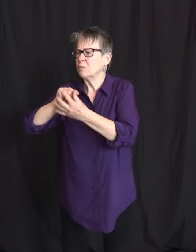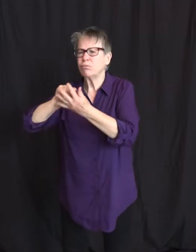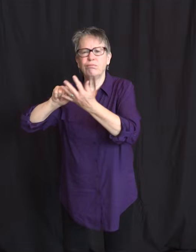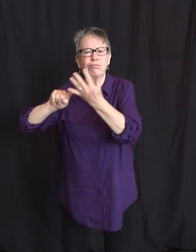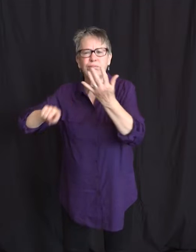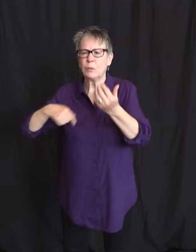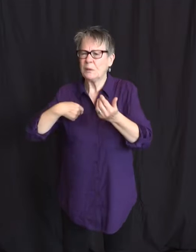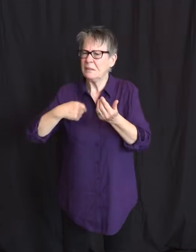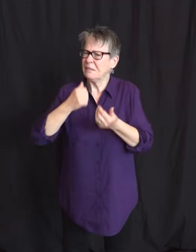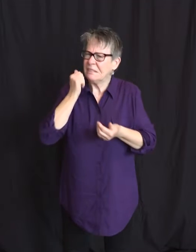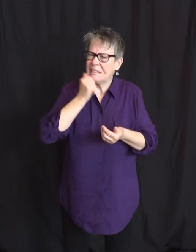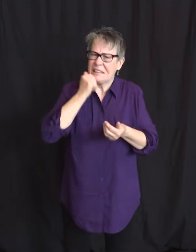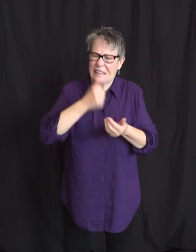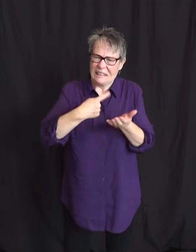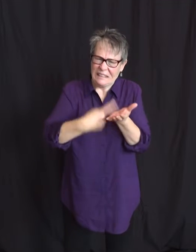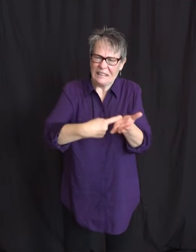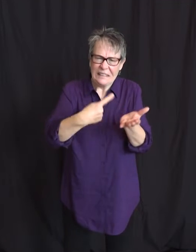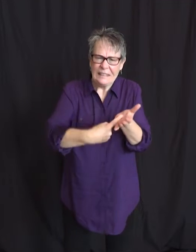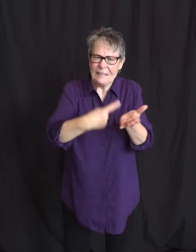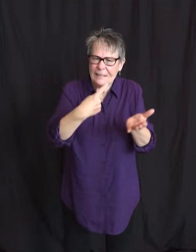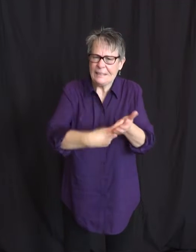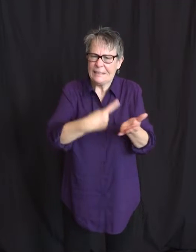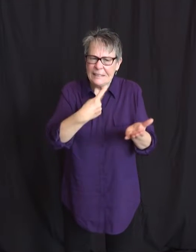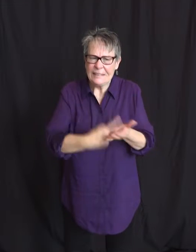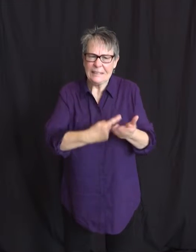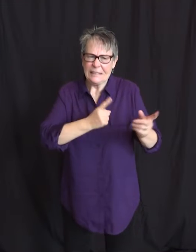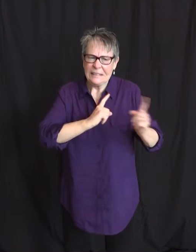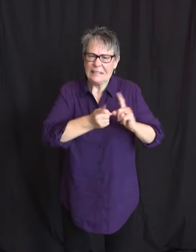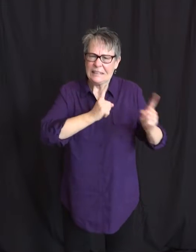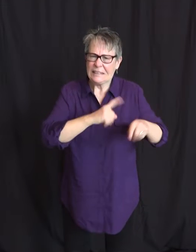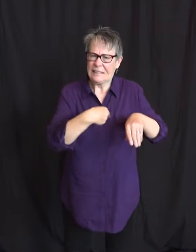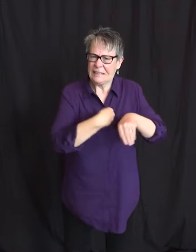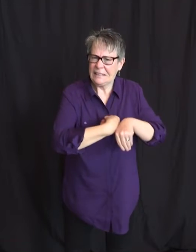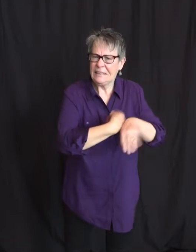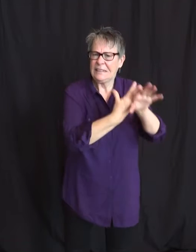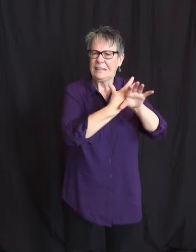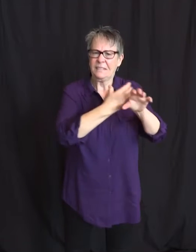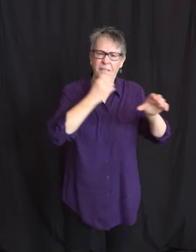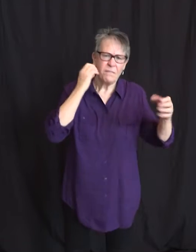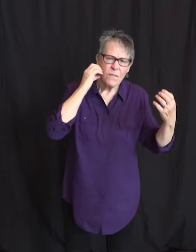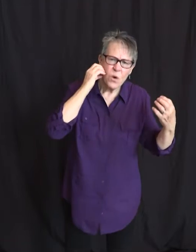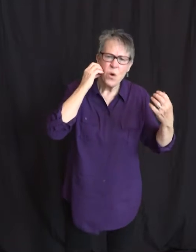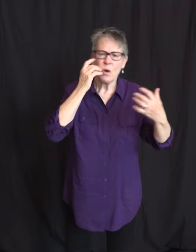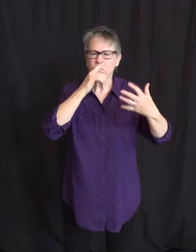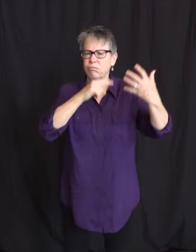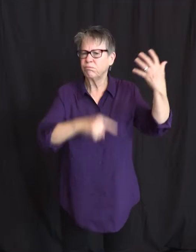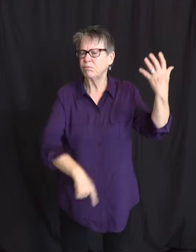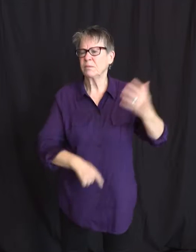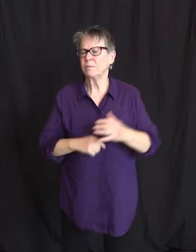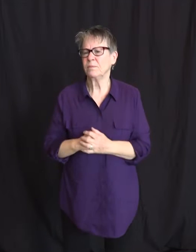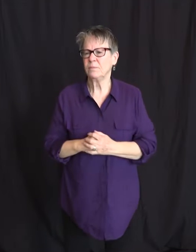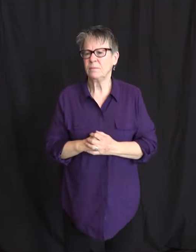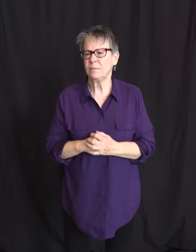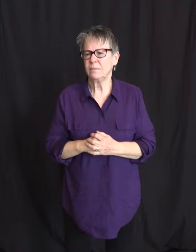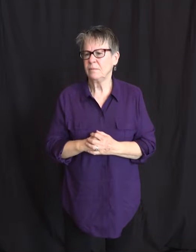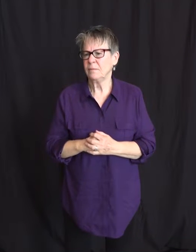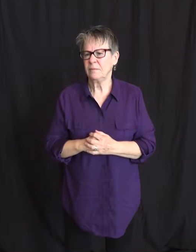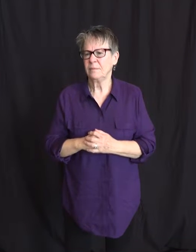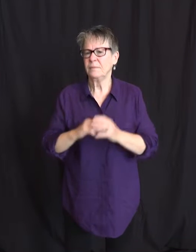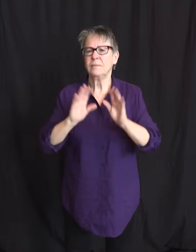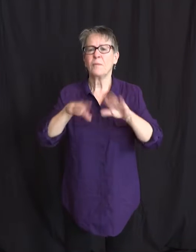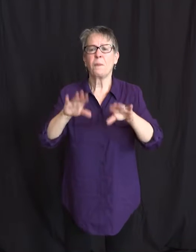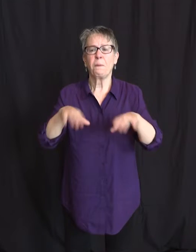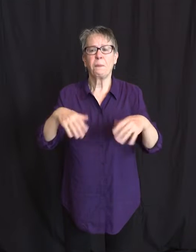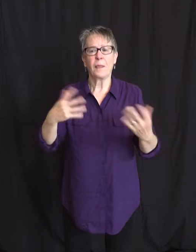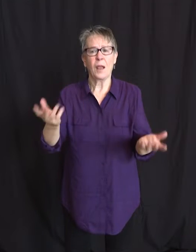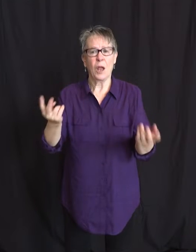job done, and we are absolutely in lockstep on what needs to happen going forward. Look, we are in the second